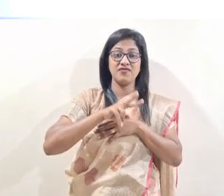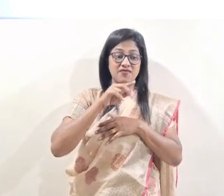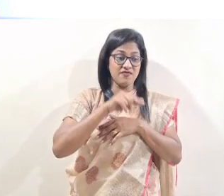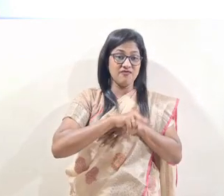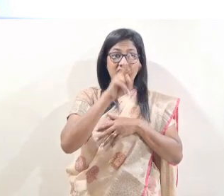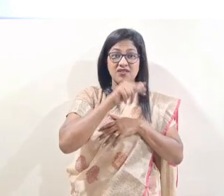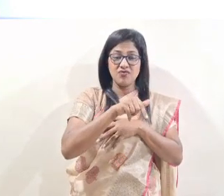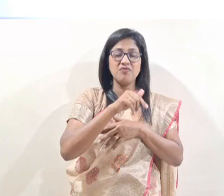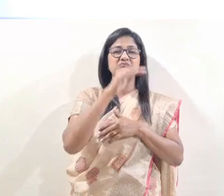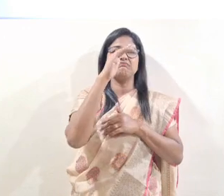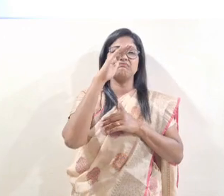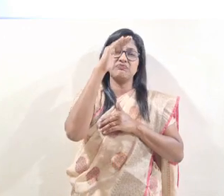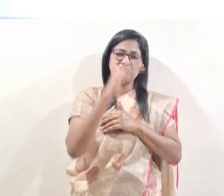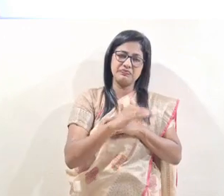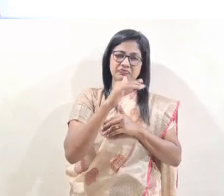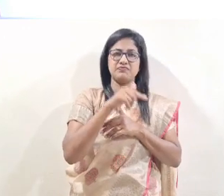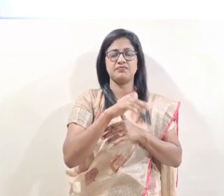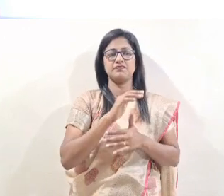quite low,